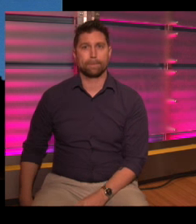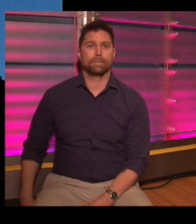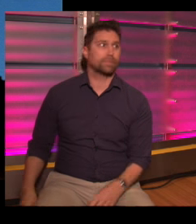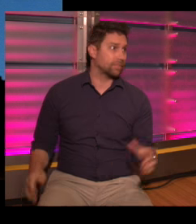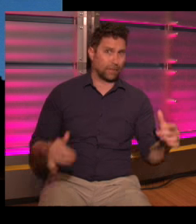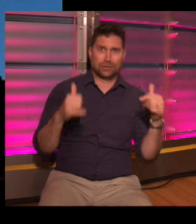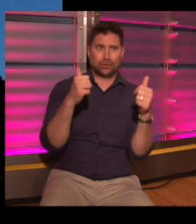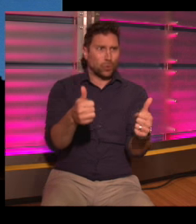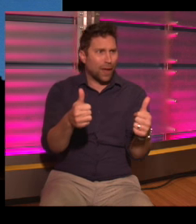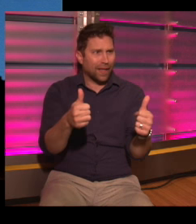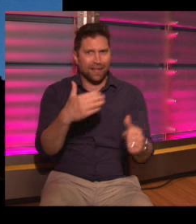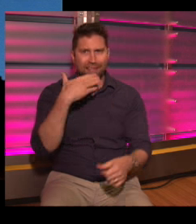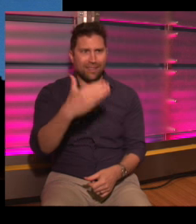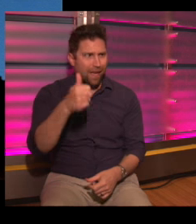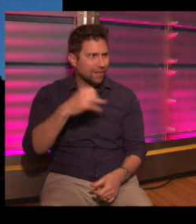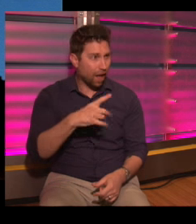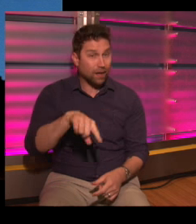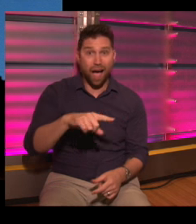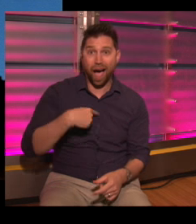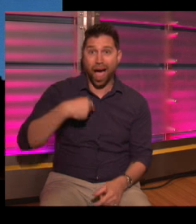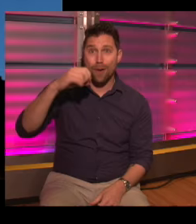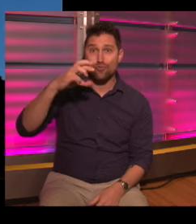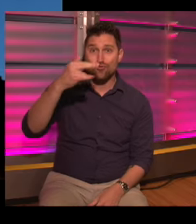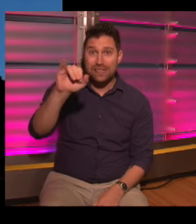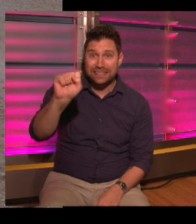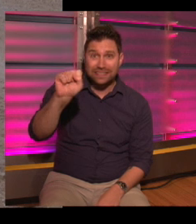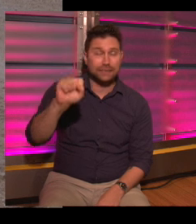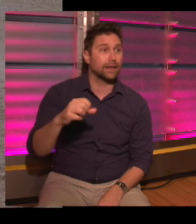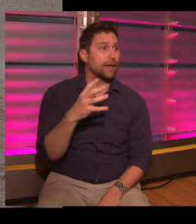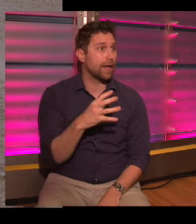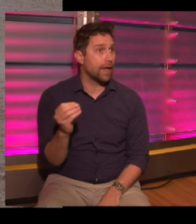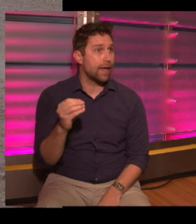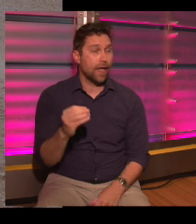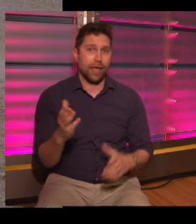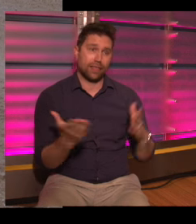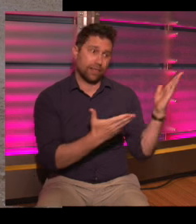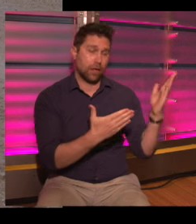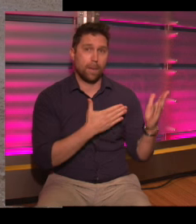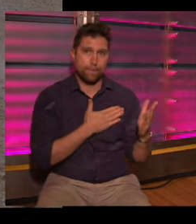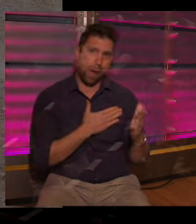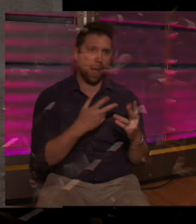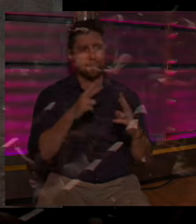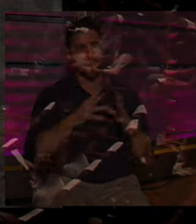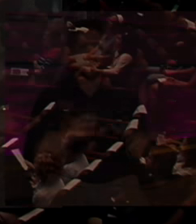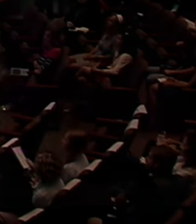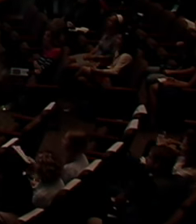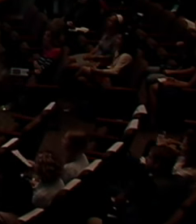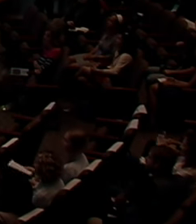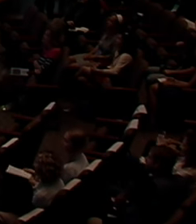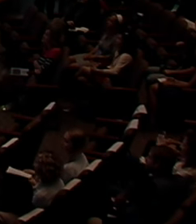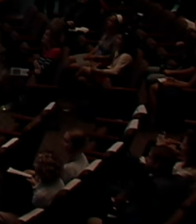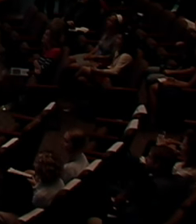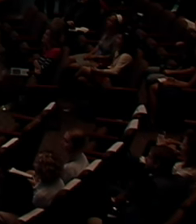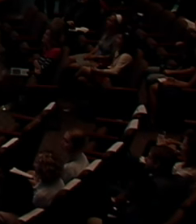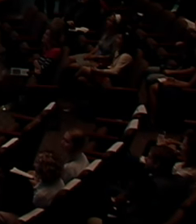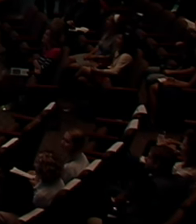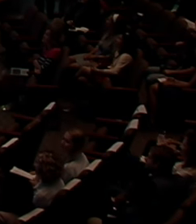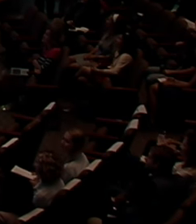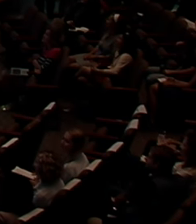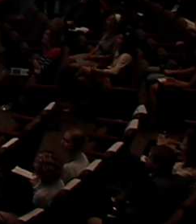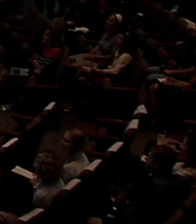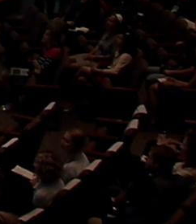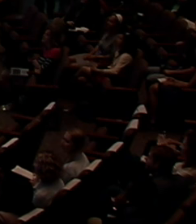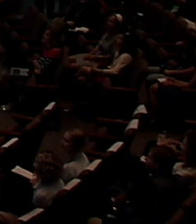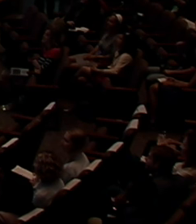Sweet. Well, thanks, guys. I'm Chris, and this is my partner in crime here. The hairy, not so good looking one on the right